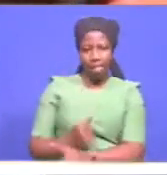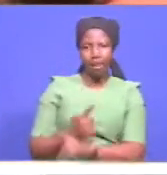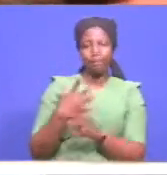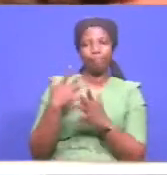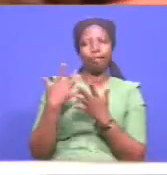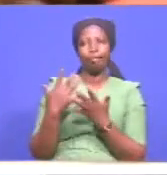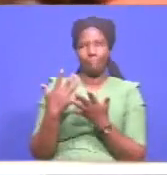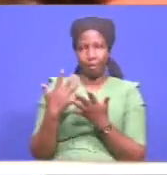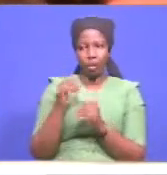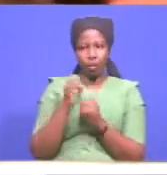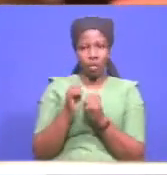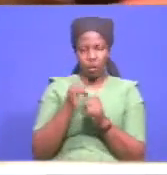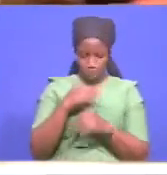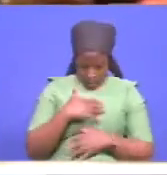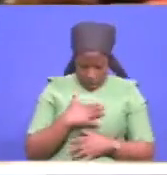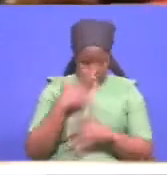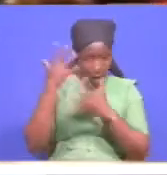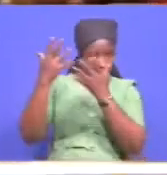ameleta mishmua.